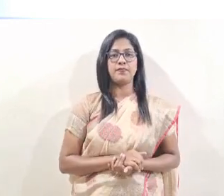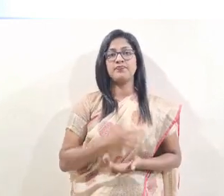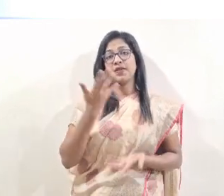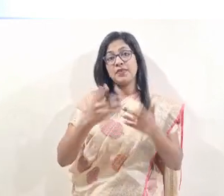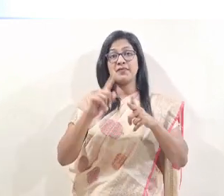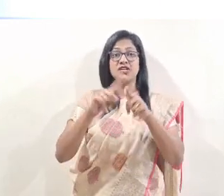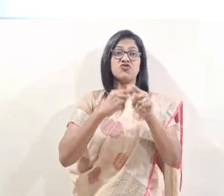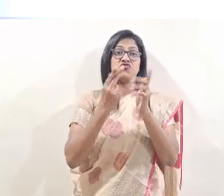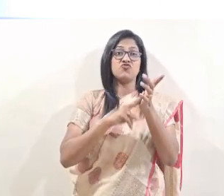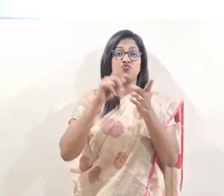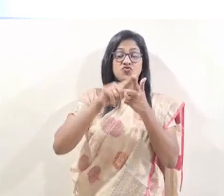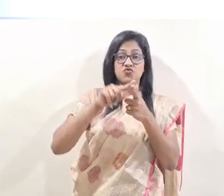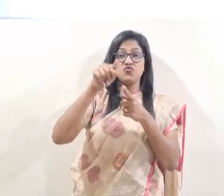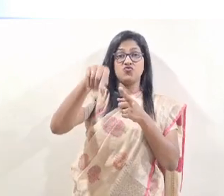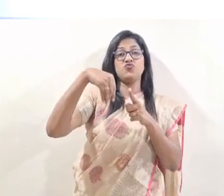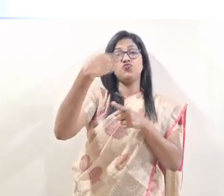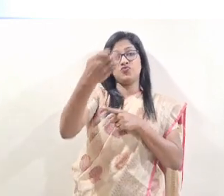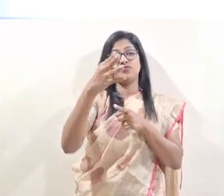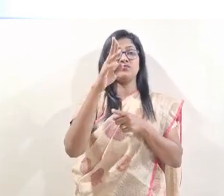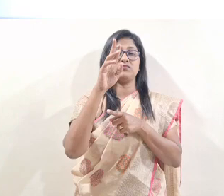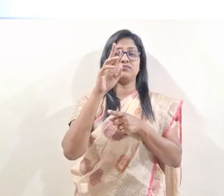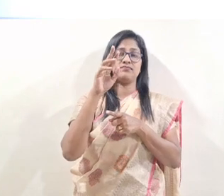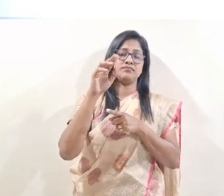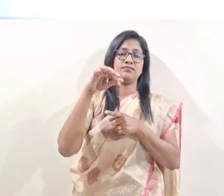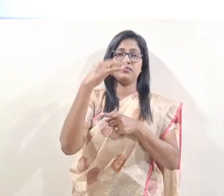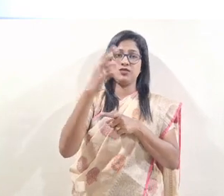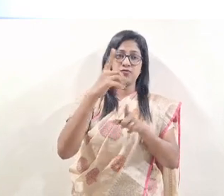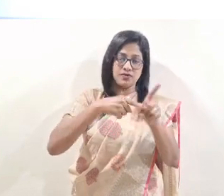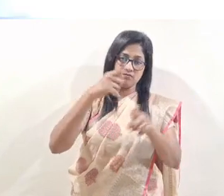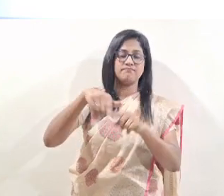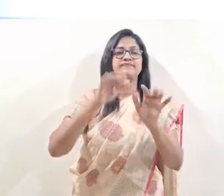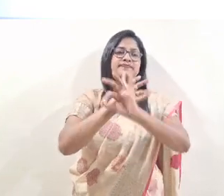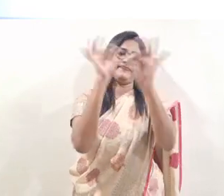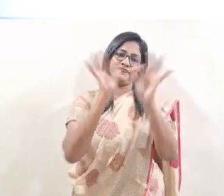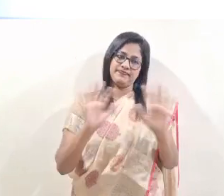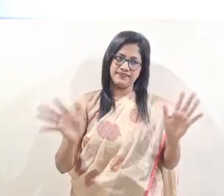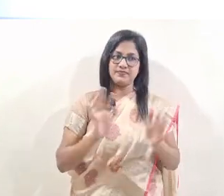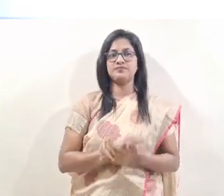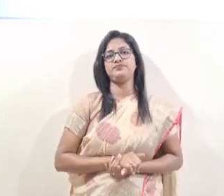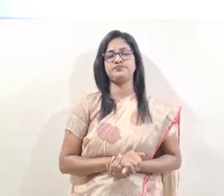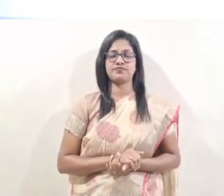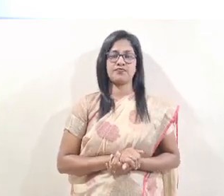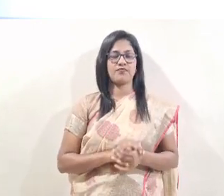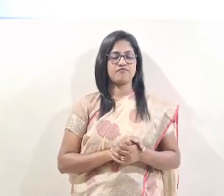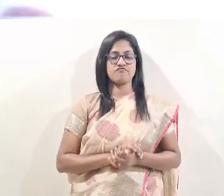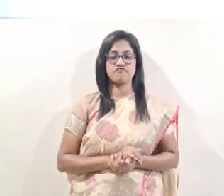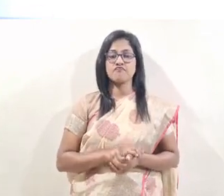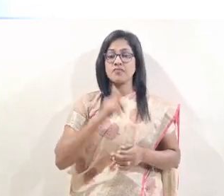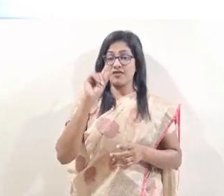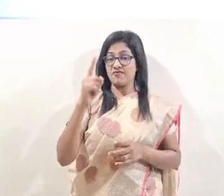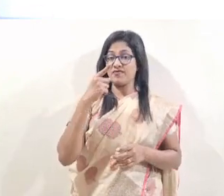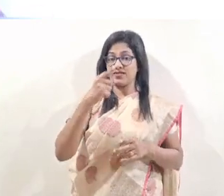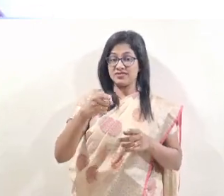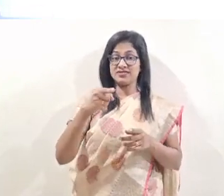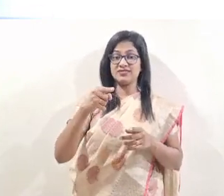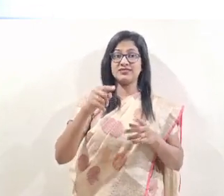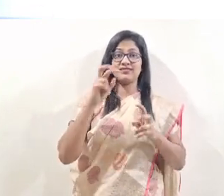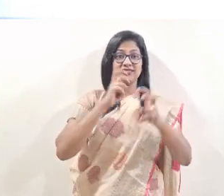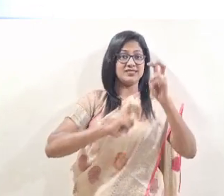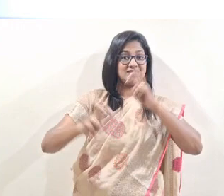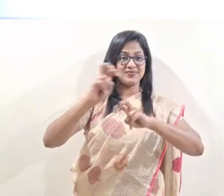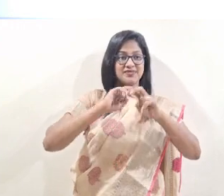by June next, the entire line will be ready. This is the first transportation tunnel under the mighty river